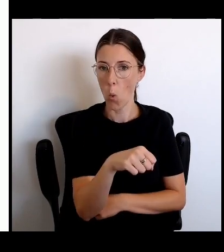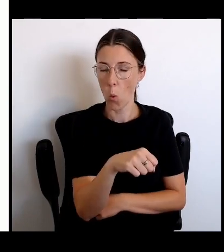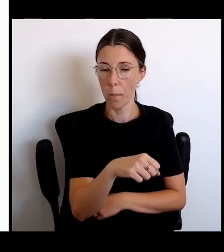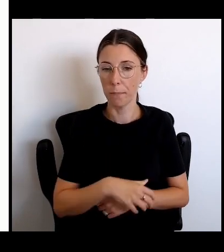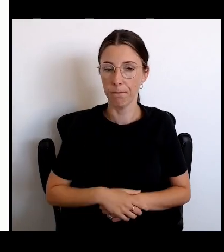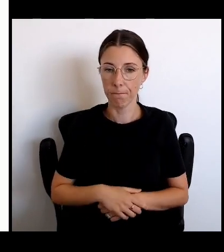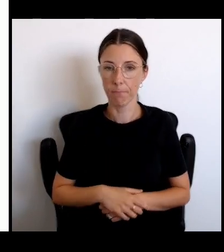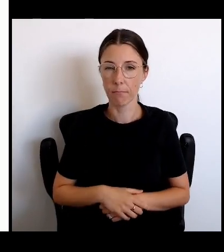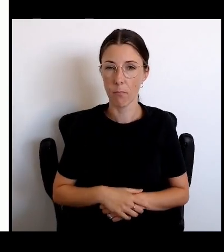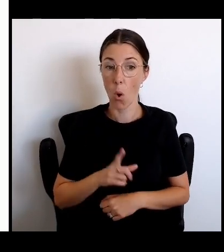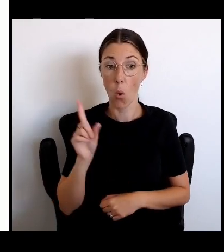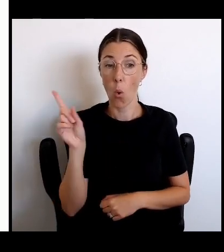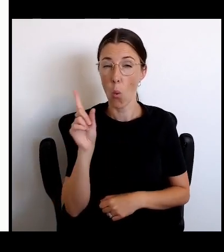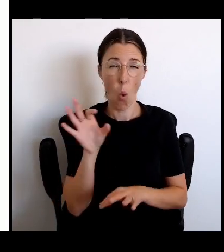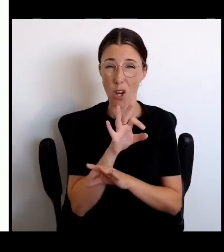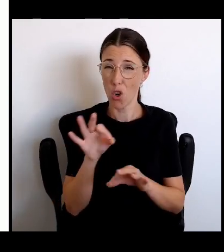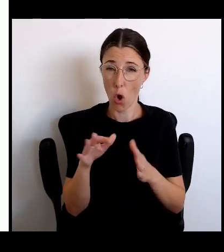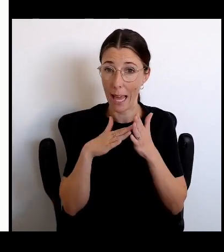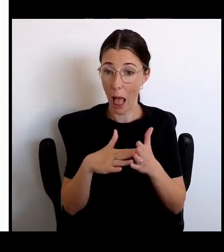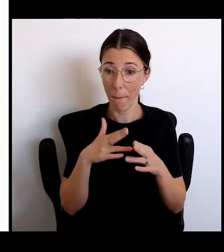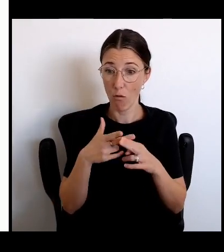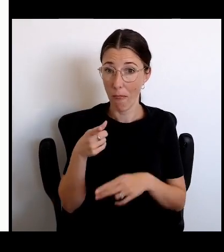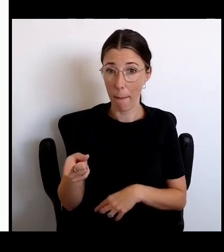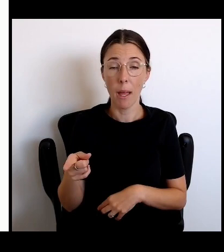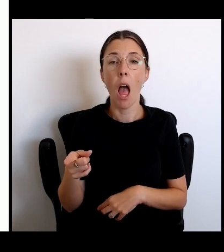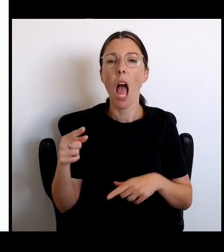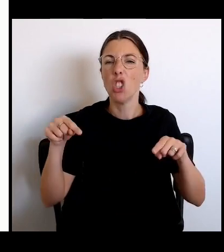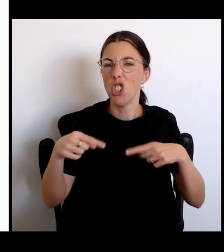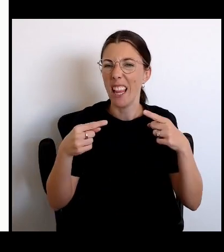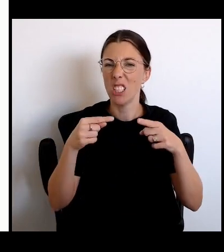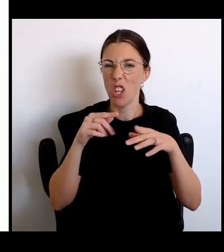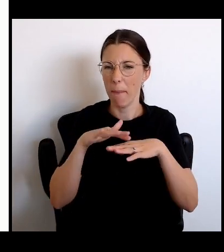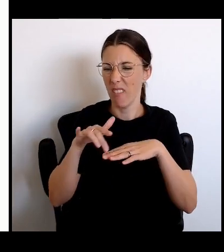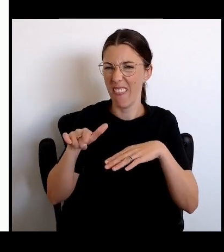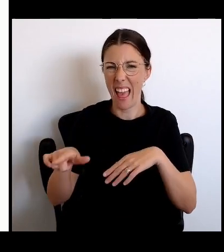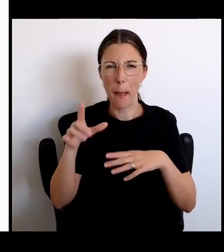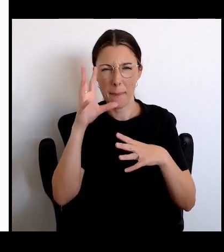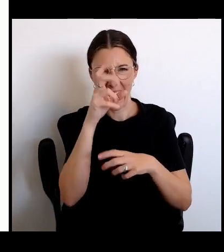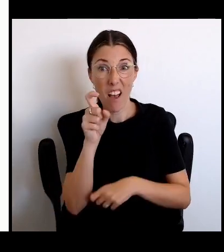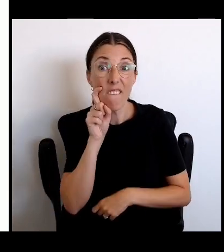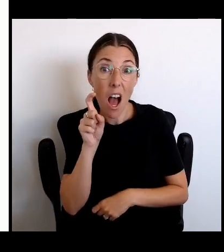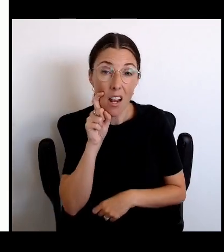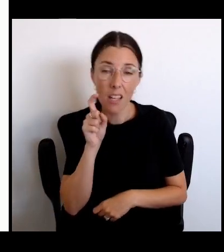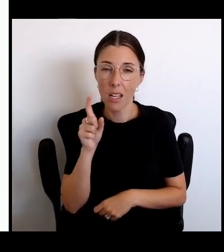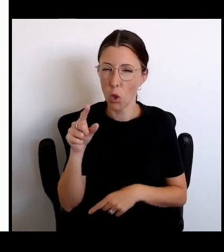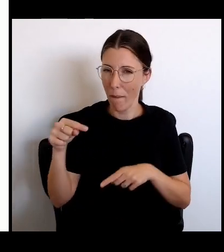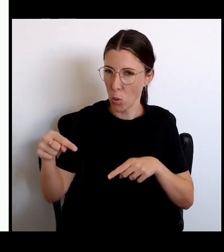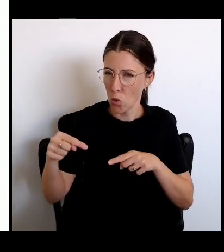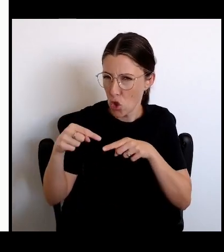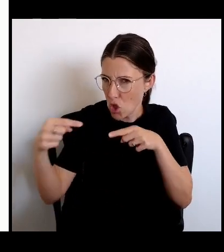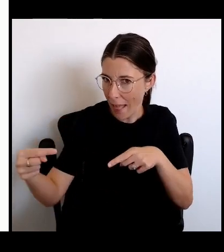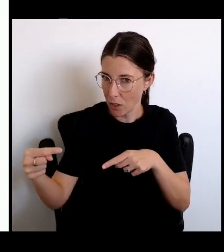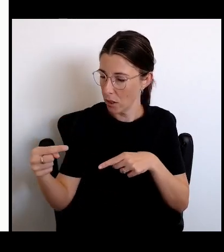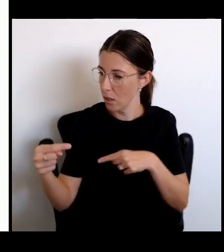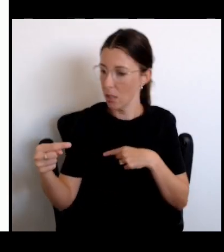team, this group, is to challenge them on the fun benefits of vaping. So saying that actually, challenging them that it isn't fun is